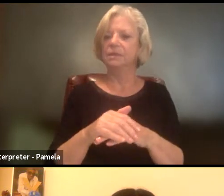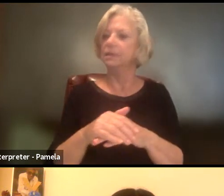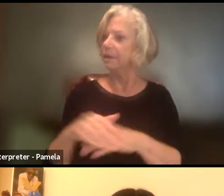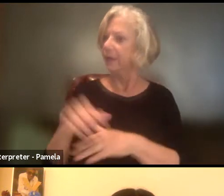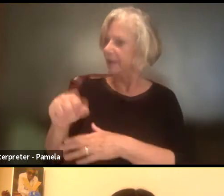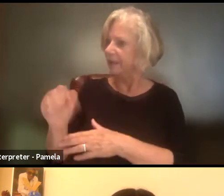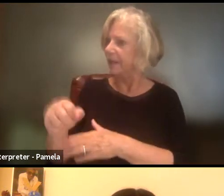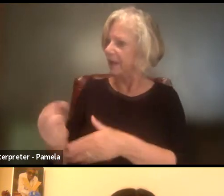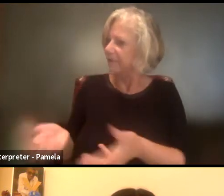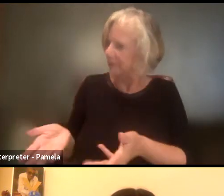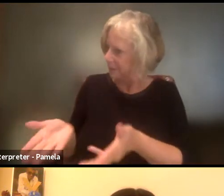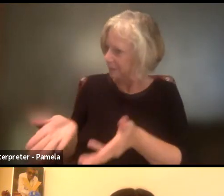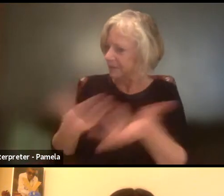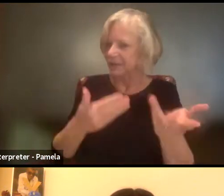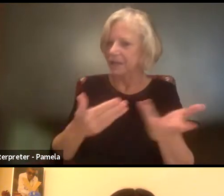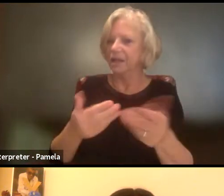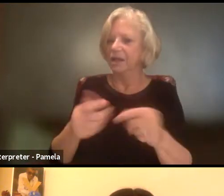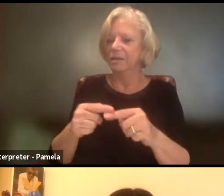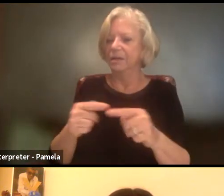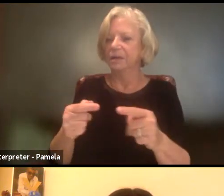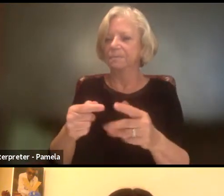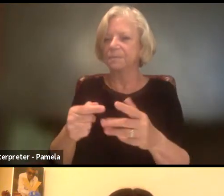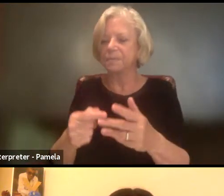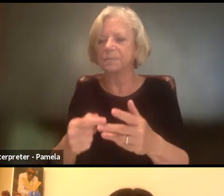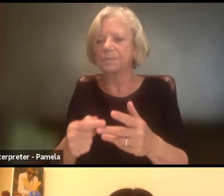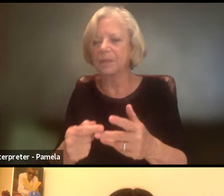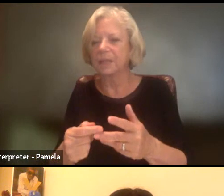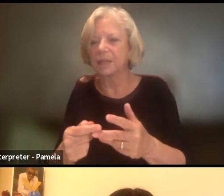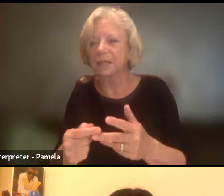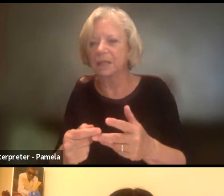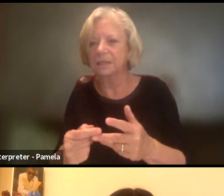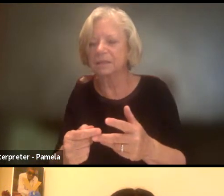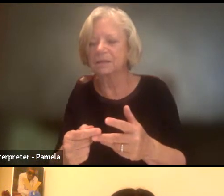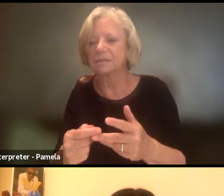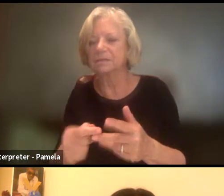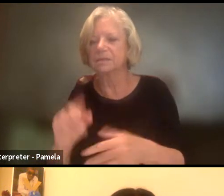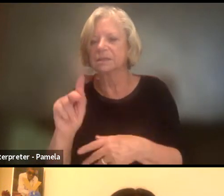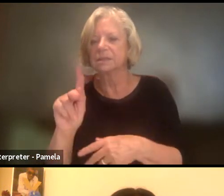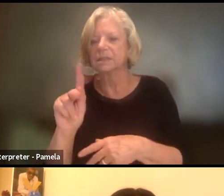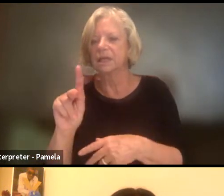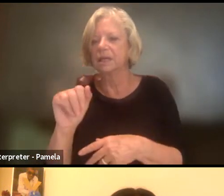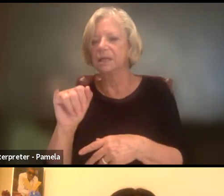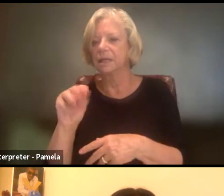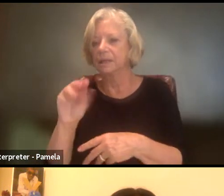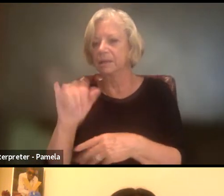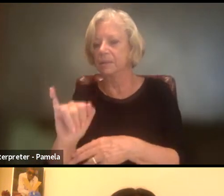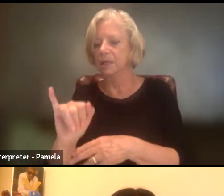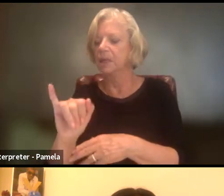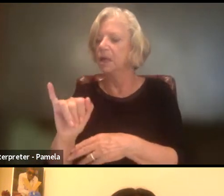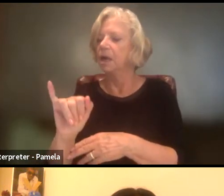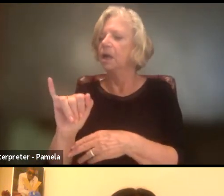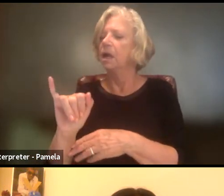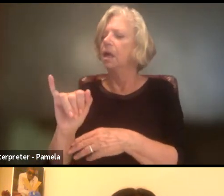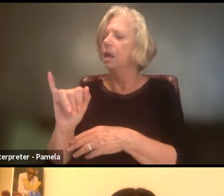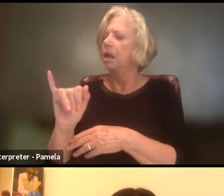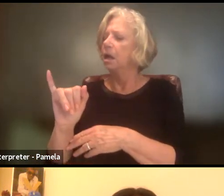it. I'm not seeing, I'm seeing all the photos of everyone.